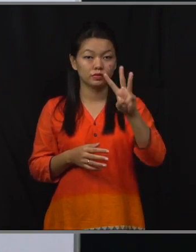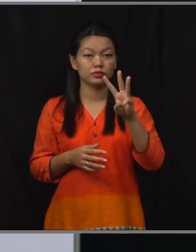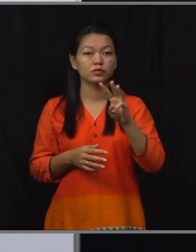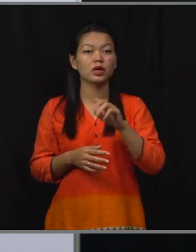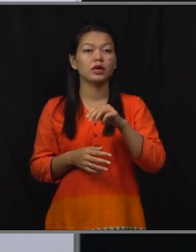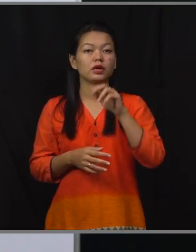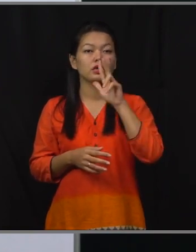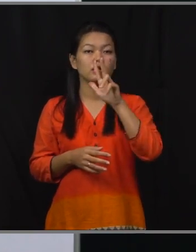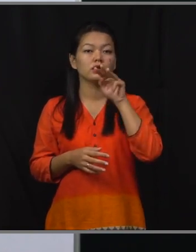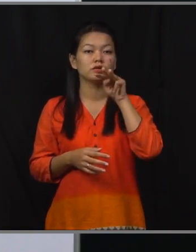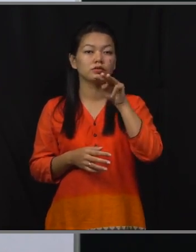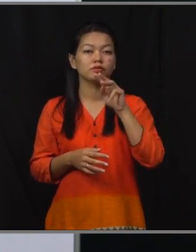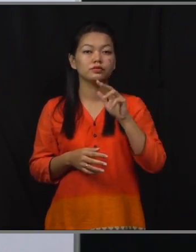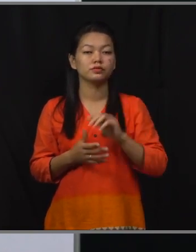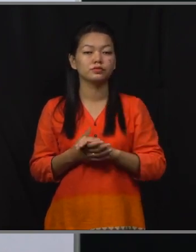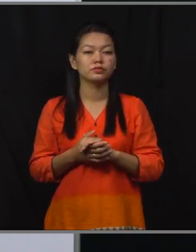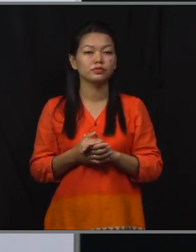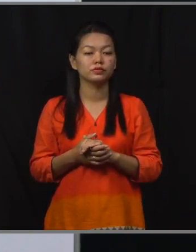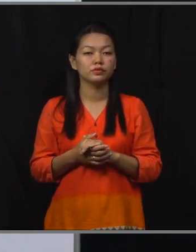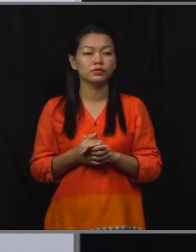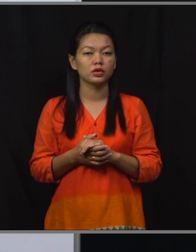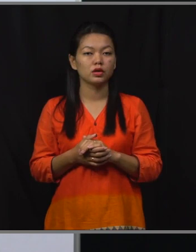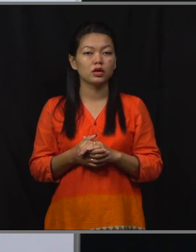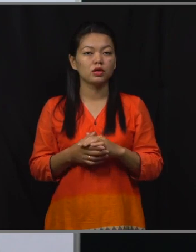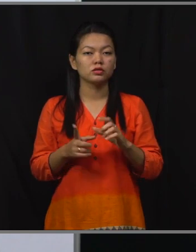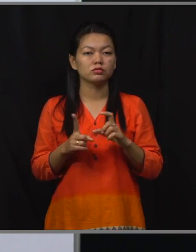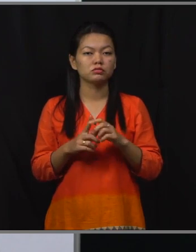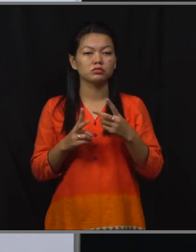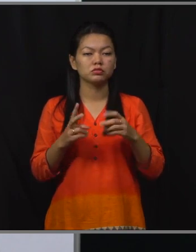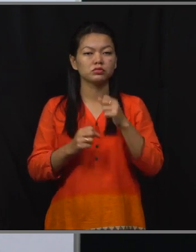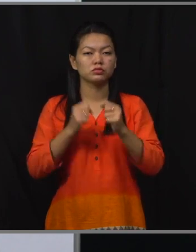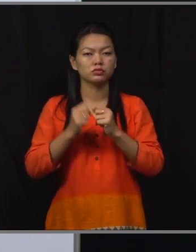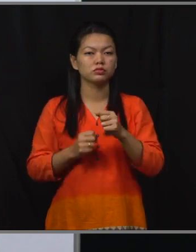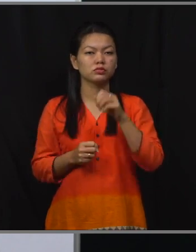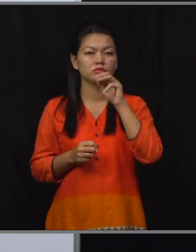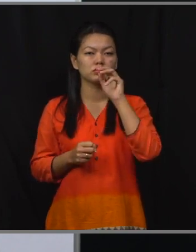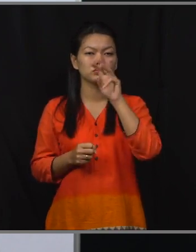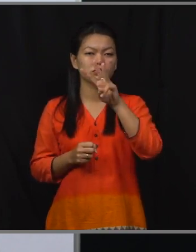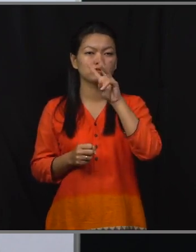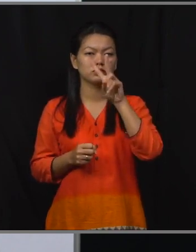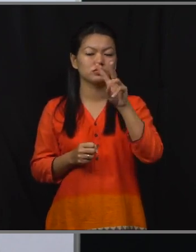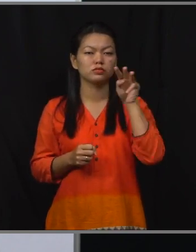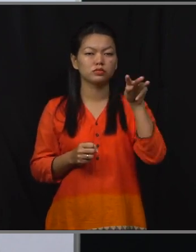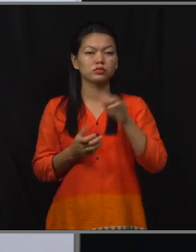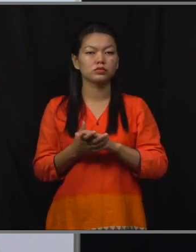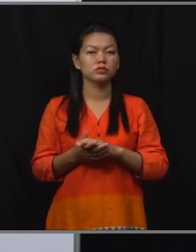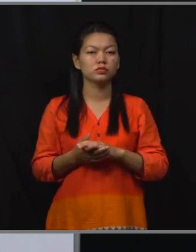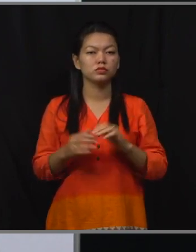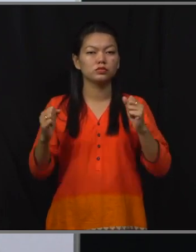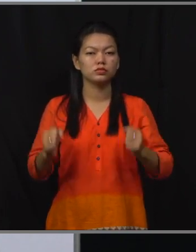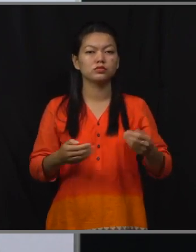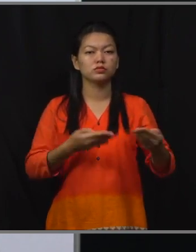8,800, stationery 1,400, tournament expenses 32,000, furniture purchase